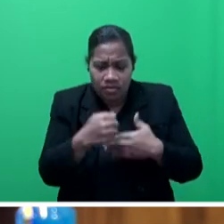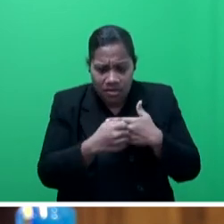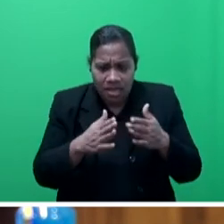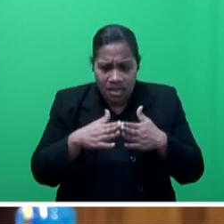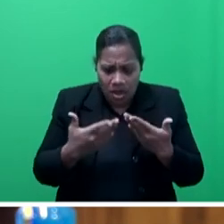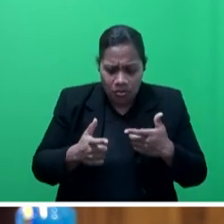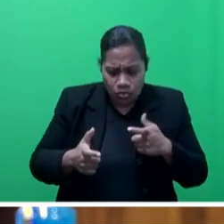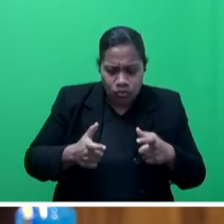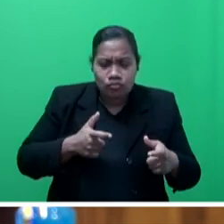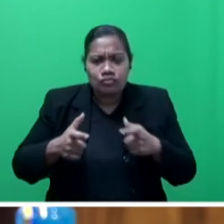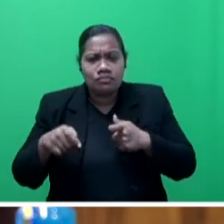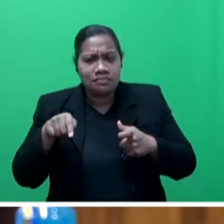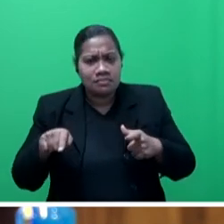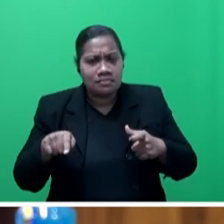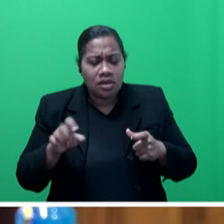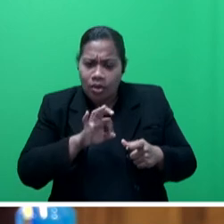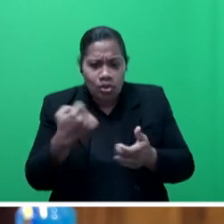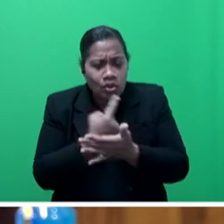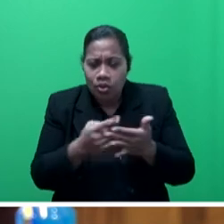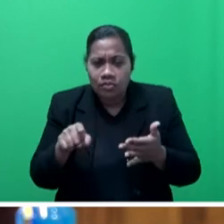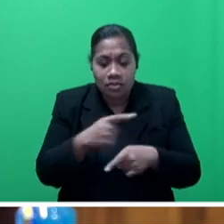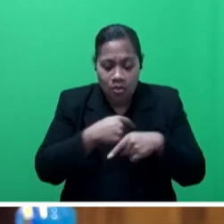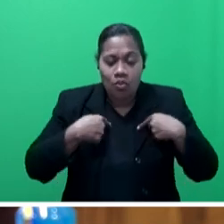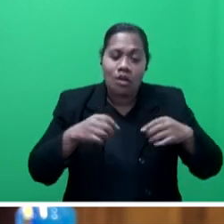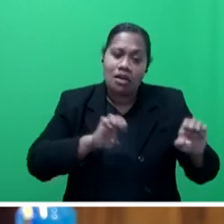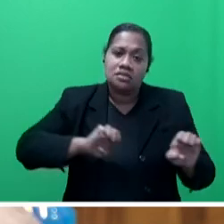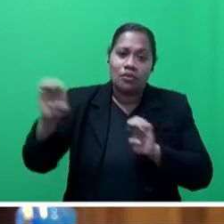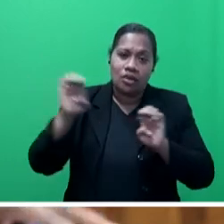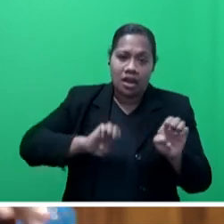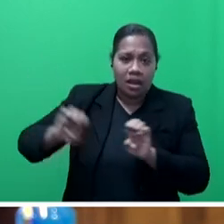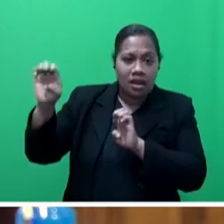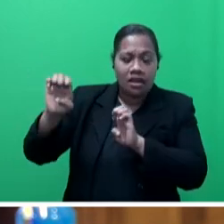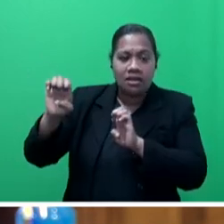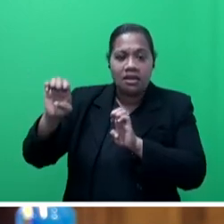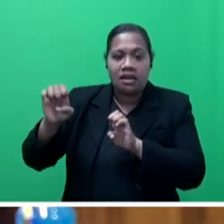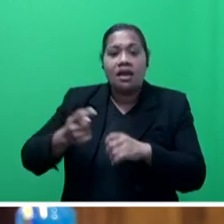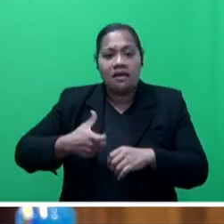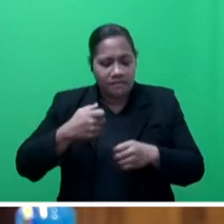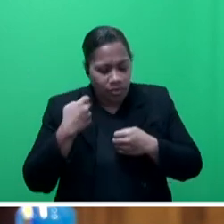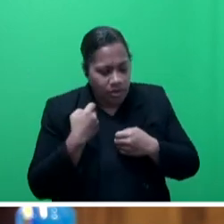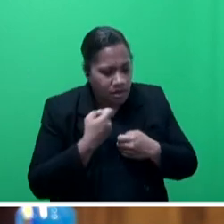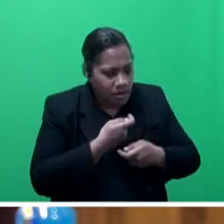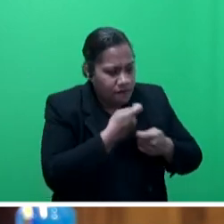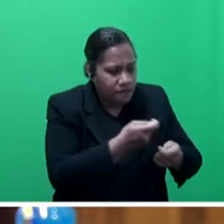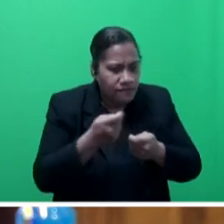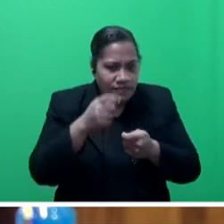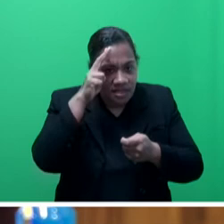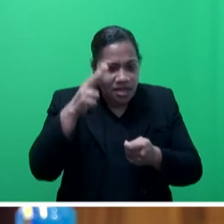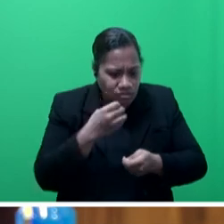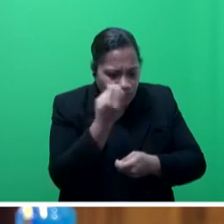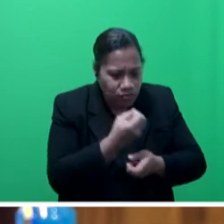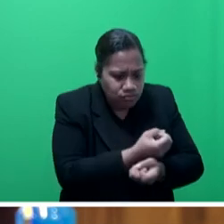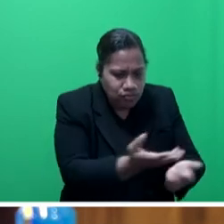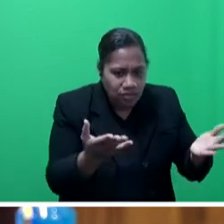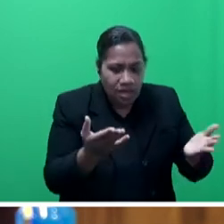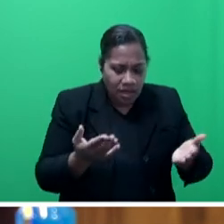Not only that, Mr. Speaker said, we are exporting the excess after feeding the entire nation, exporting the excess to get the much